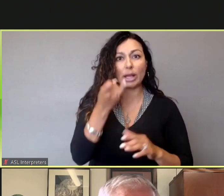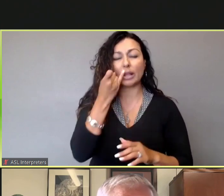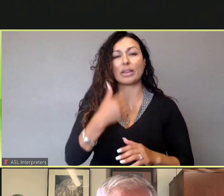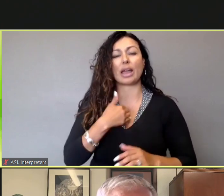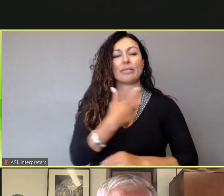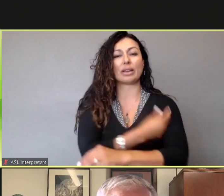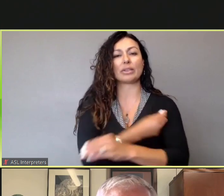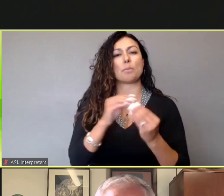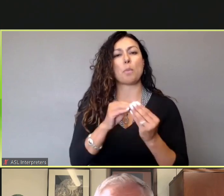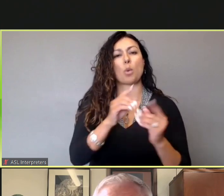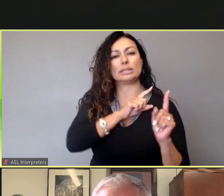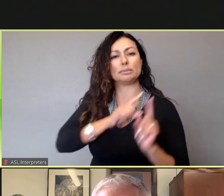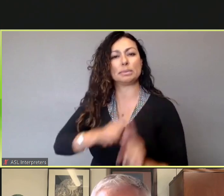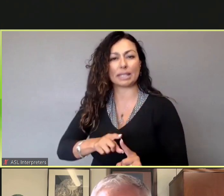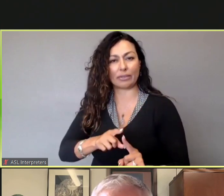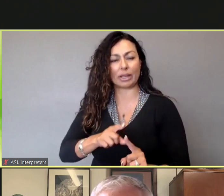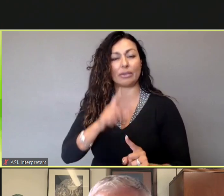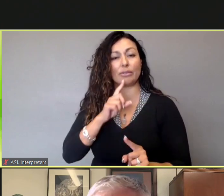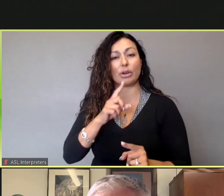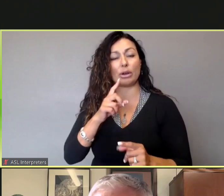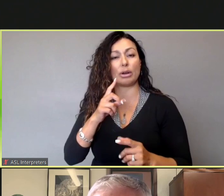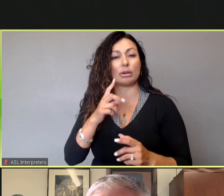more specific to both,